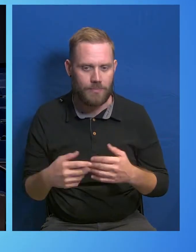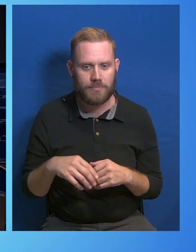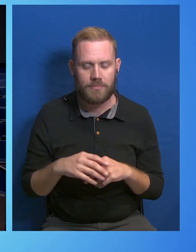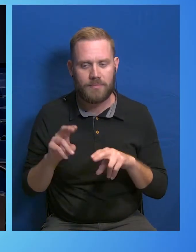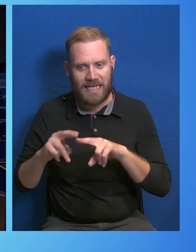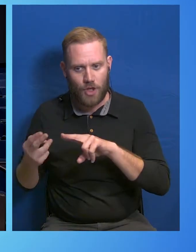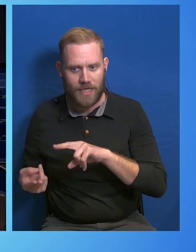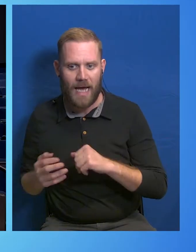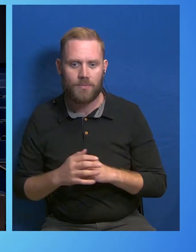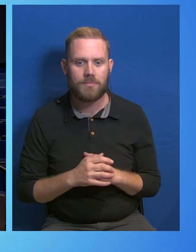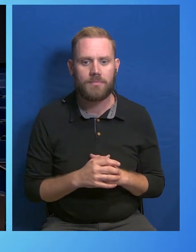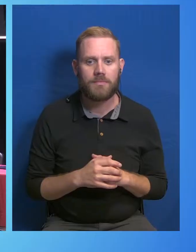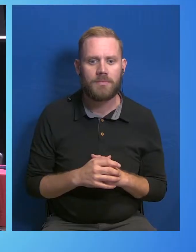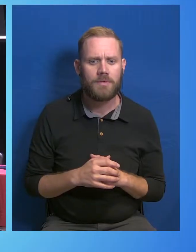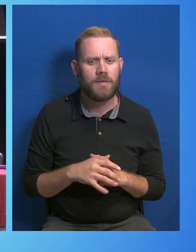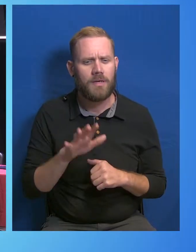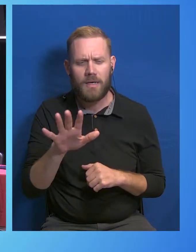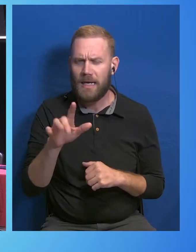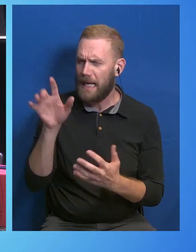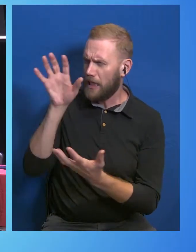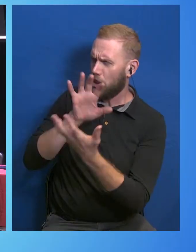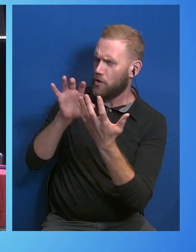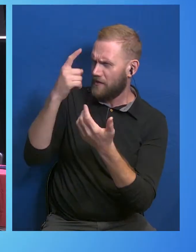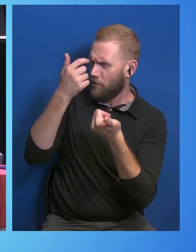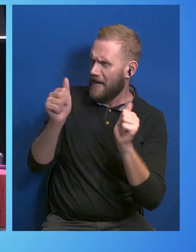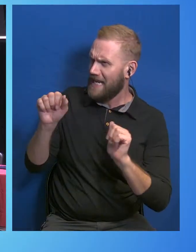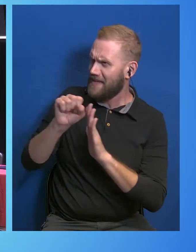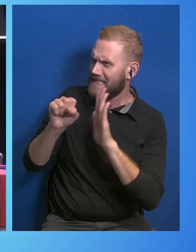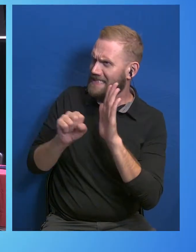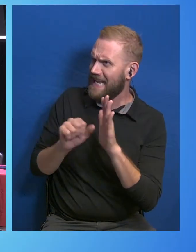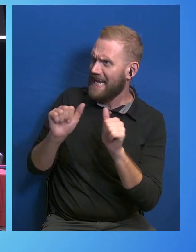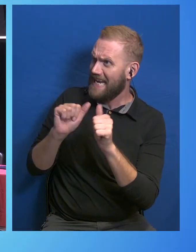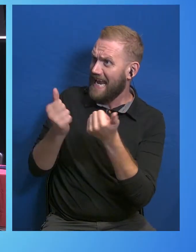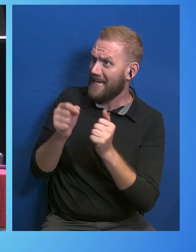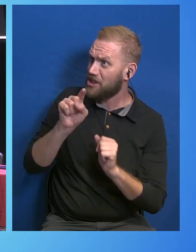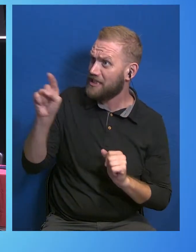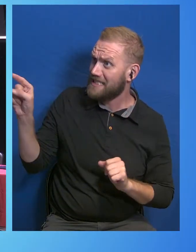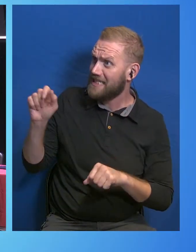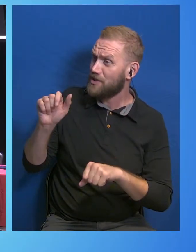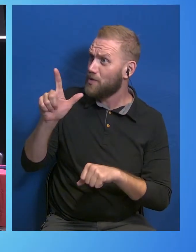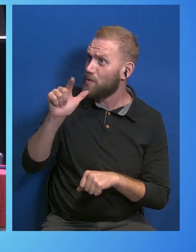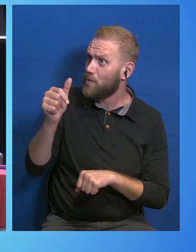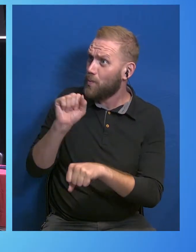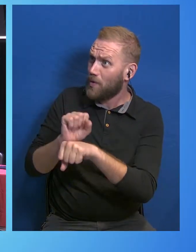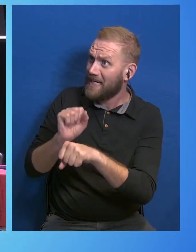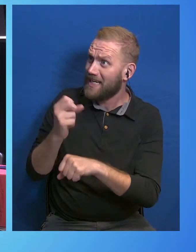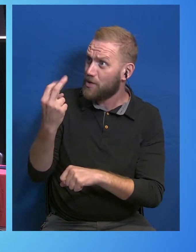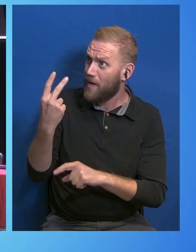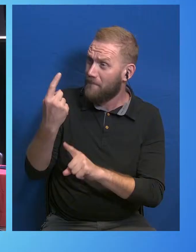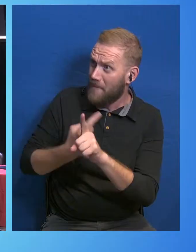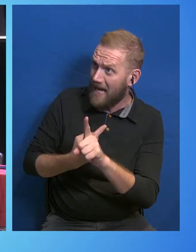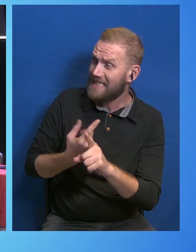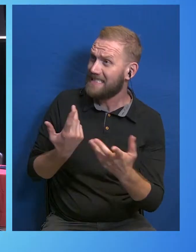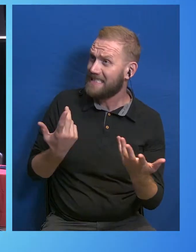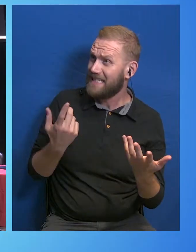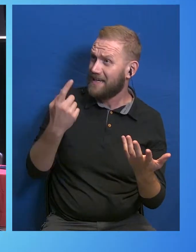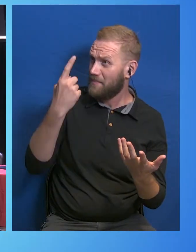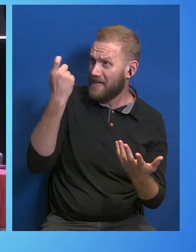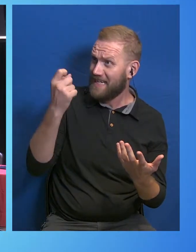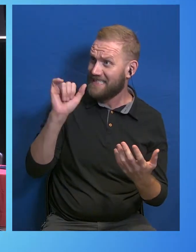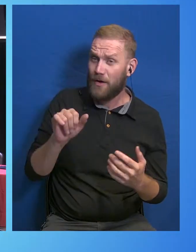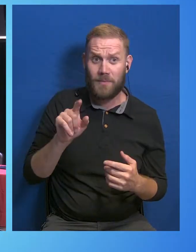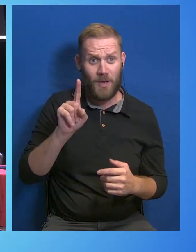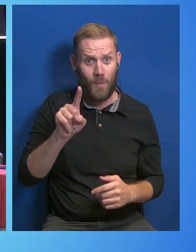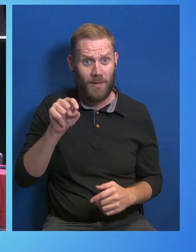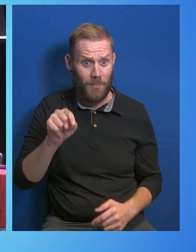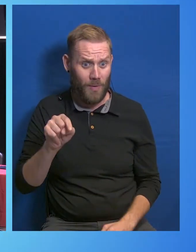And is that not confusing for any other state agency that has people working 12 months out of the year? Because that would be a 1.0